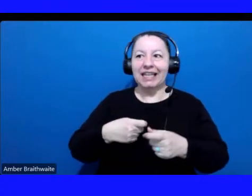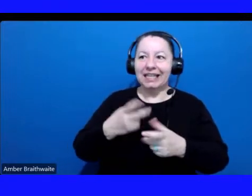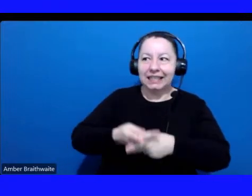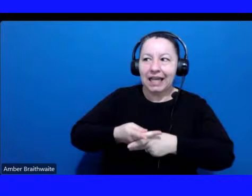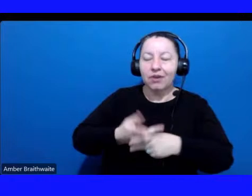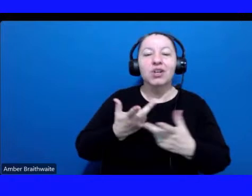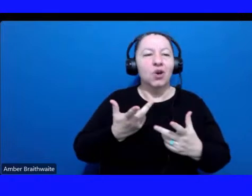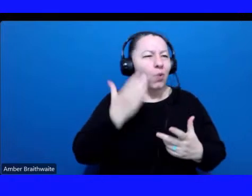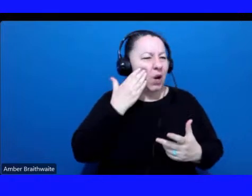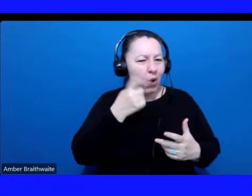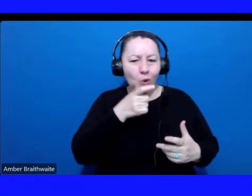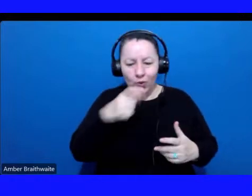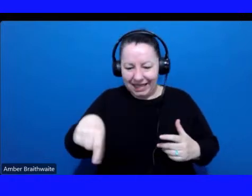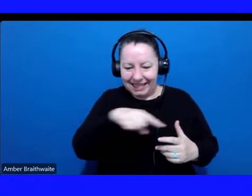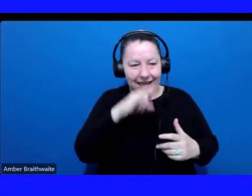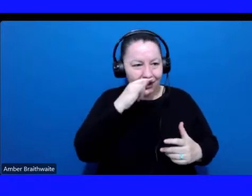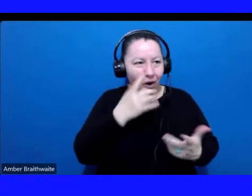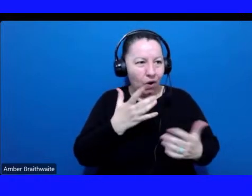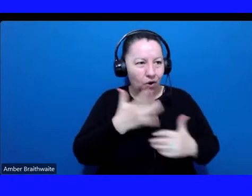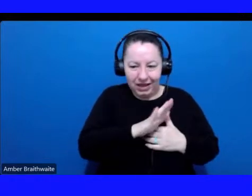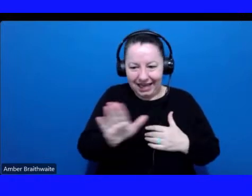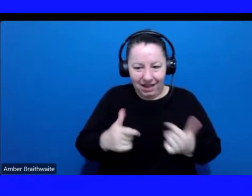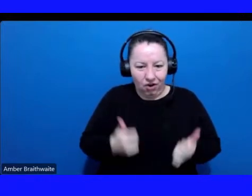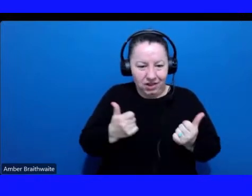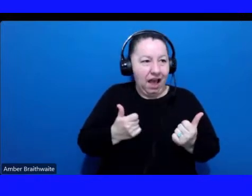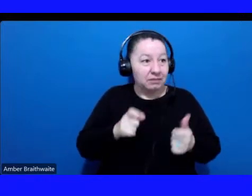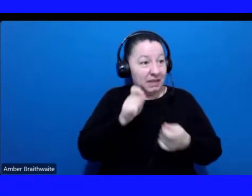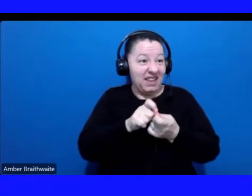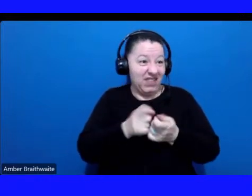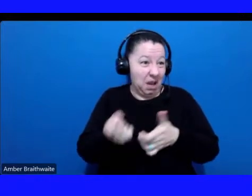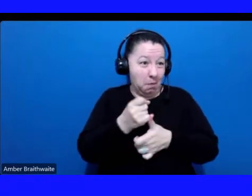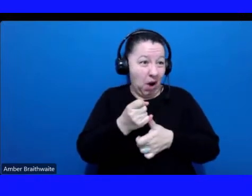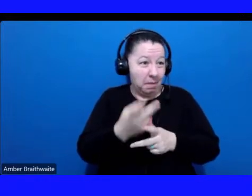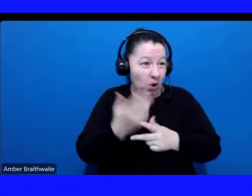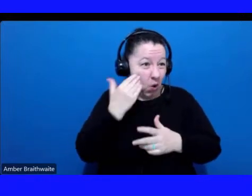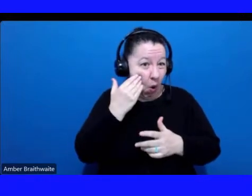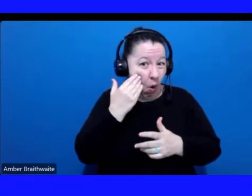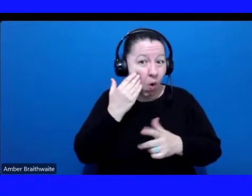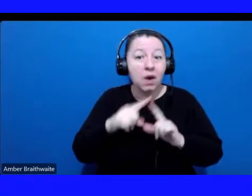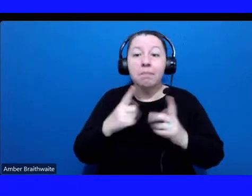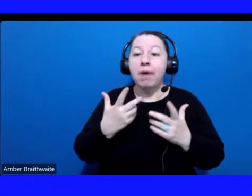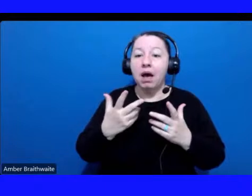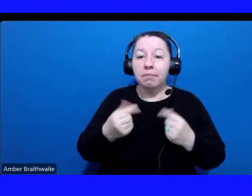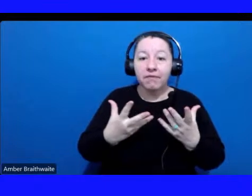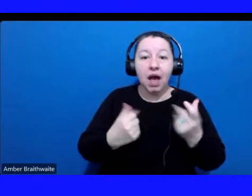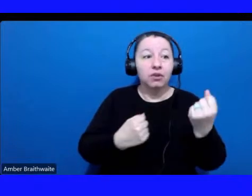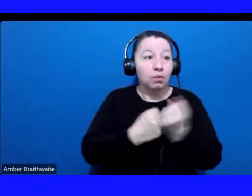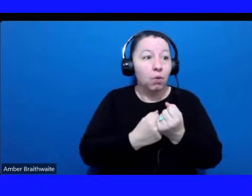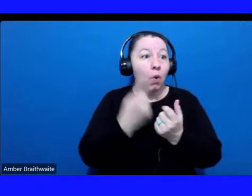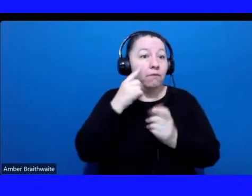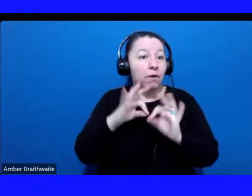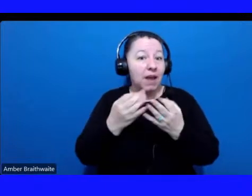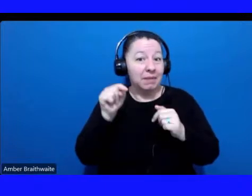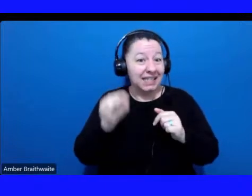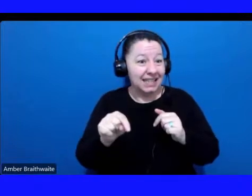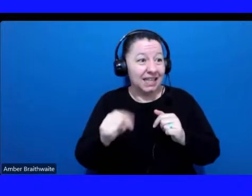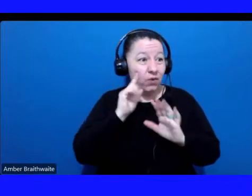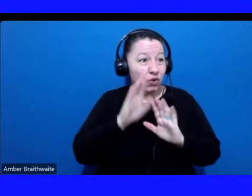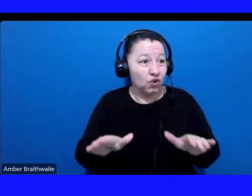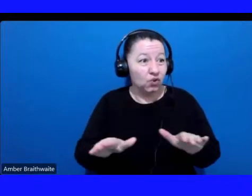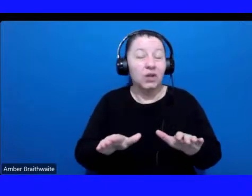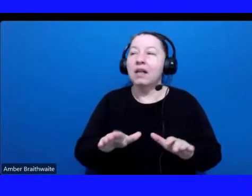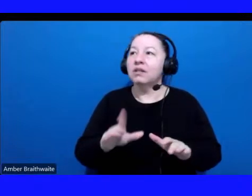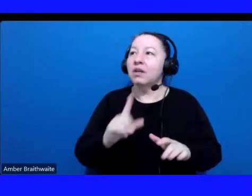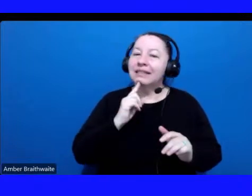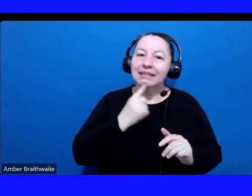8 sites applied. We picked the 3 that were actually the furthest along with integrating women's health and